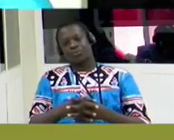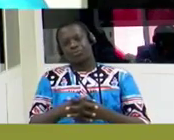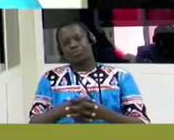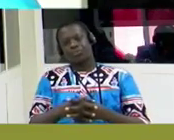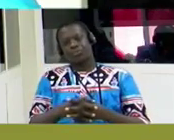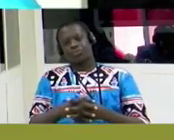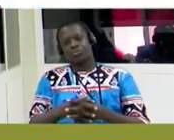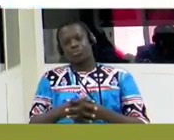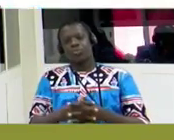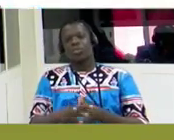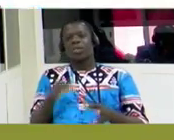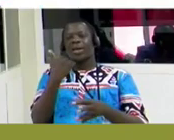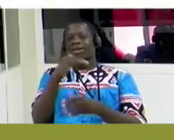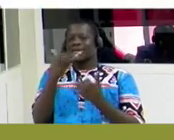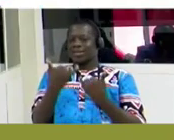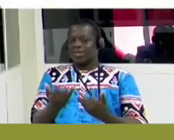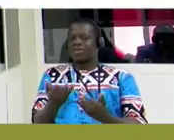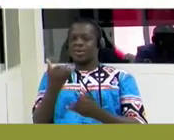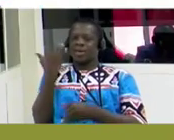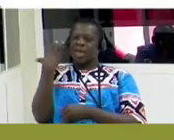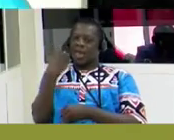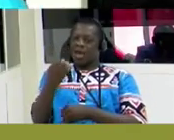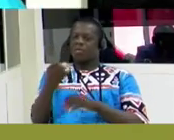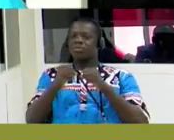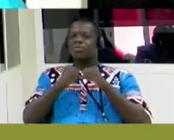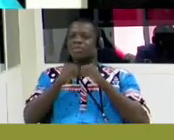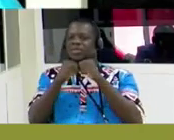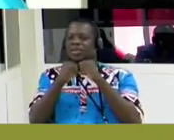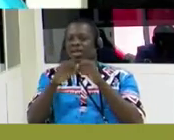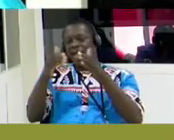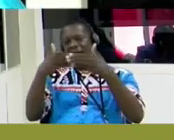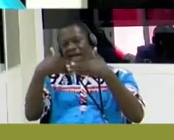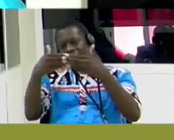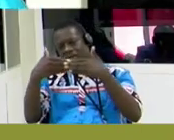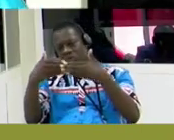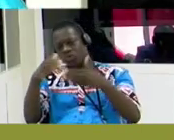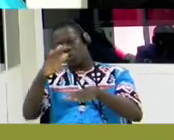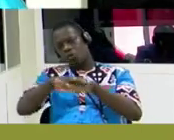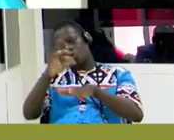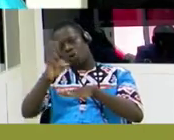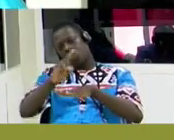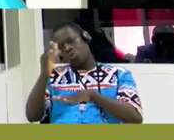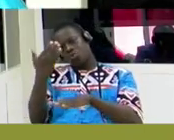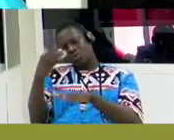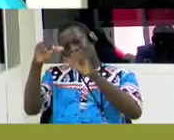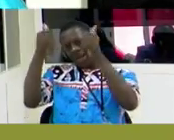How did Sana react to what was happening to him?